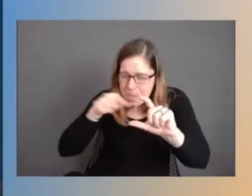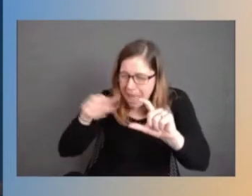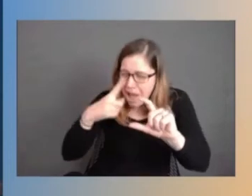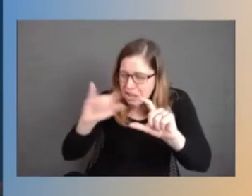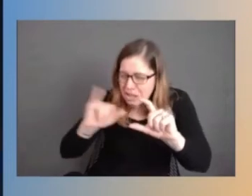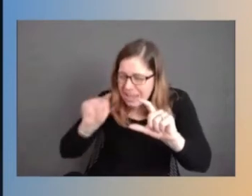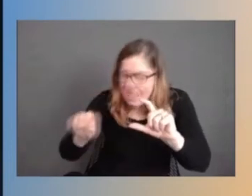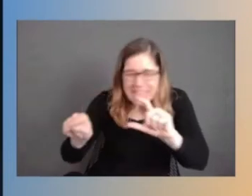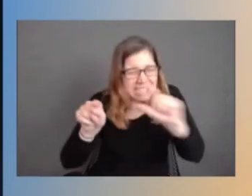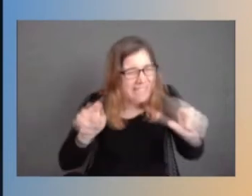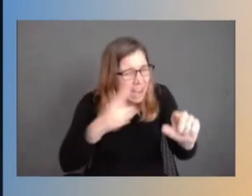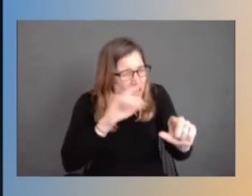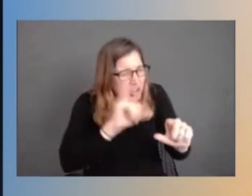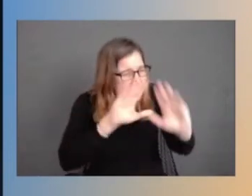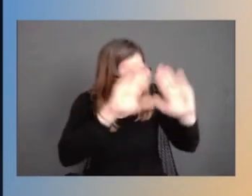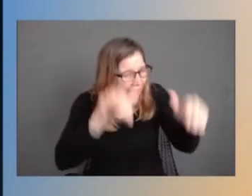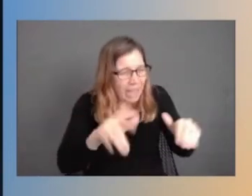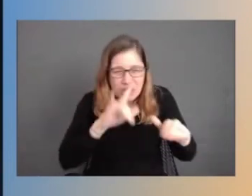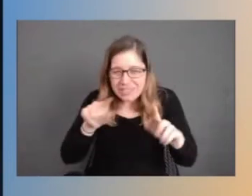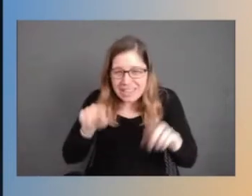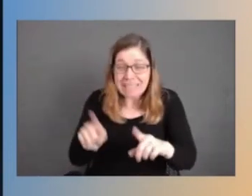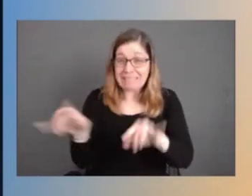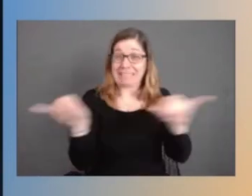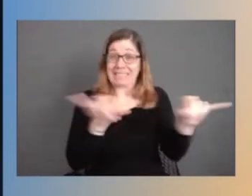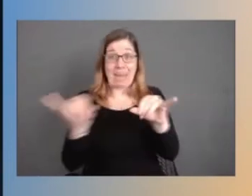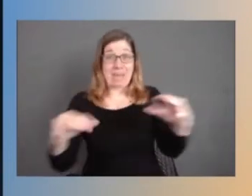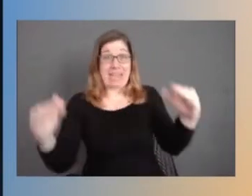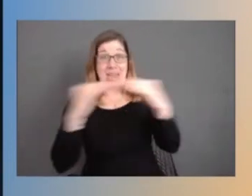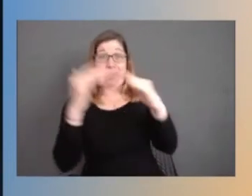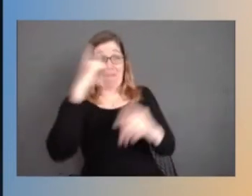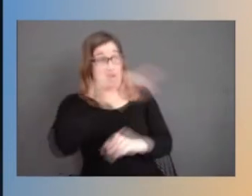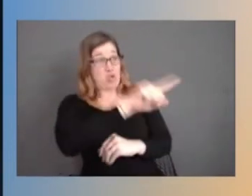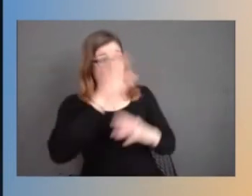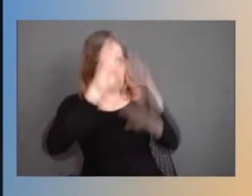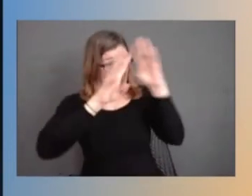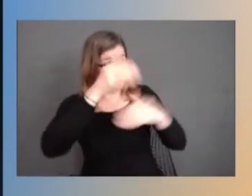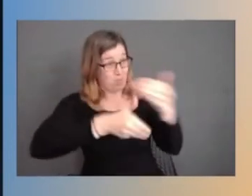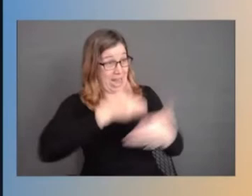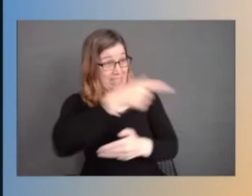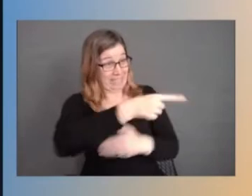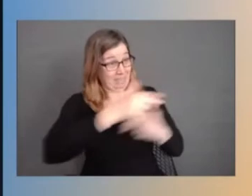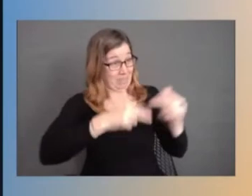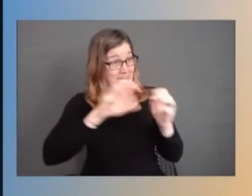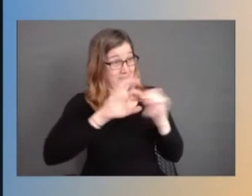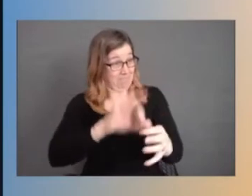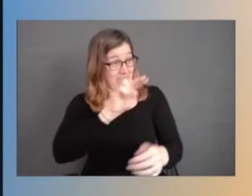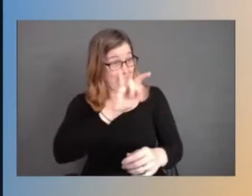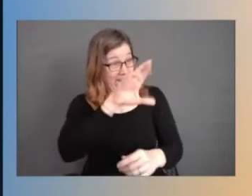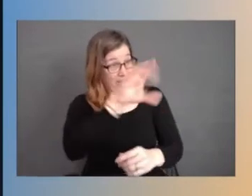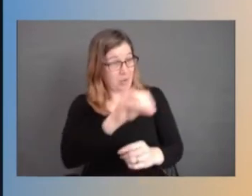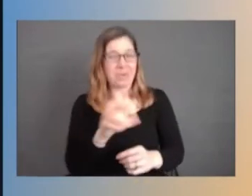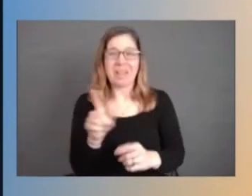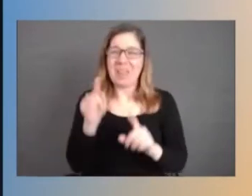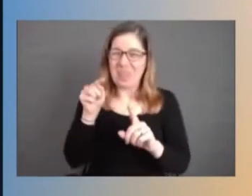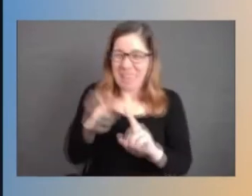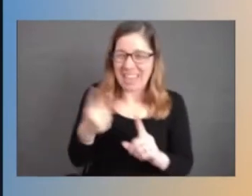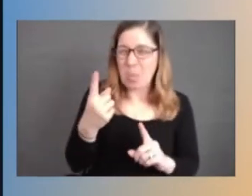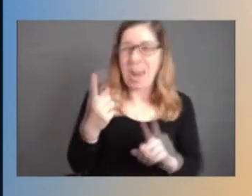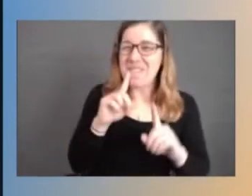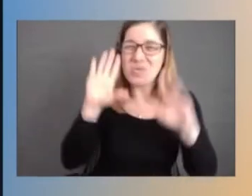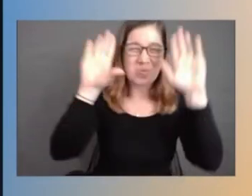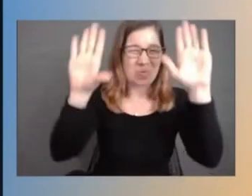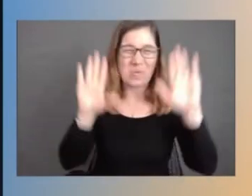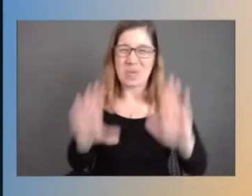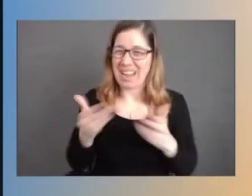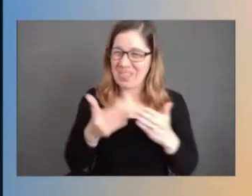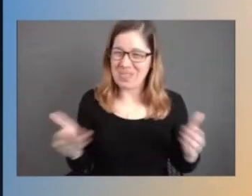robot, whatever. Is there an equivalent creative process when we're building things with Nitro? This has been one of the really great things about